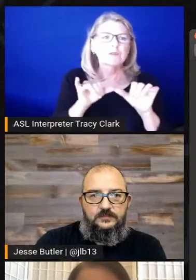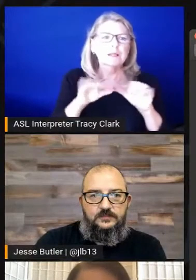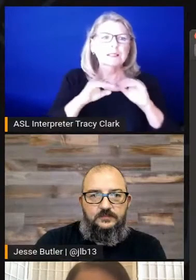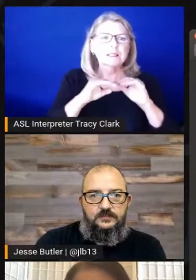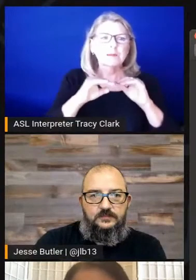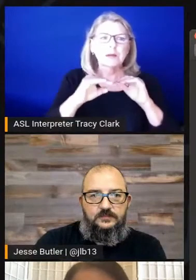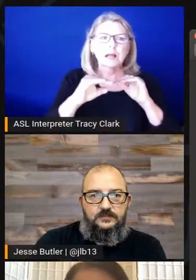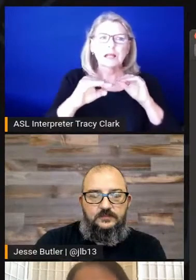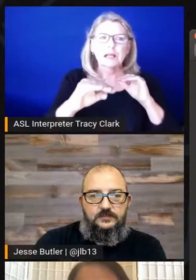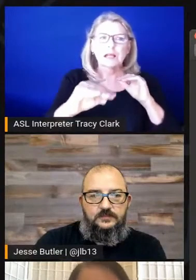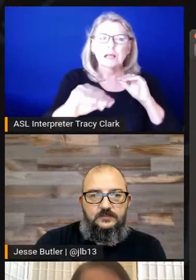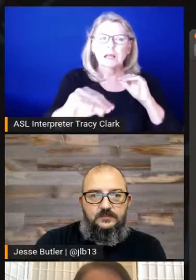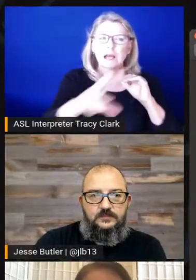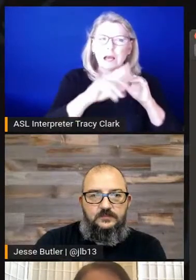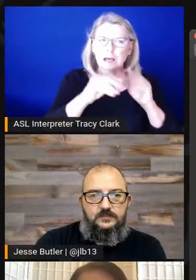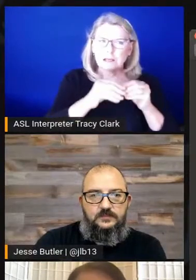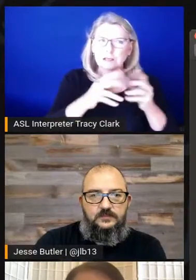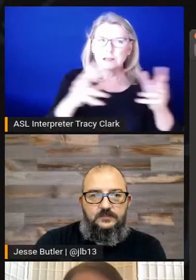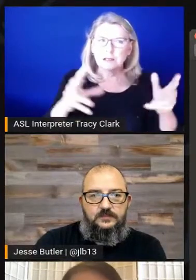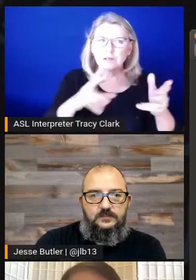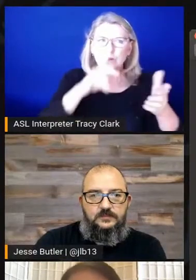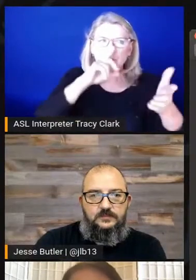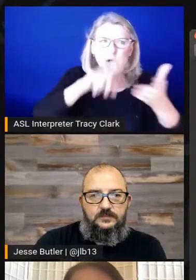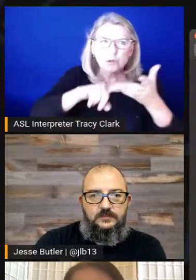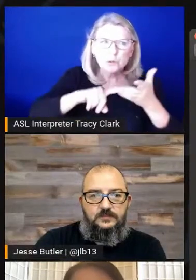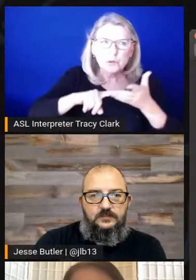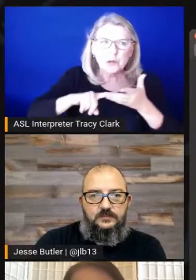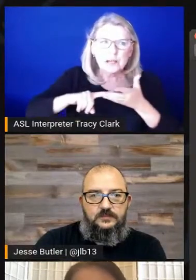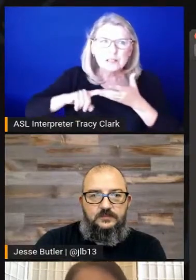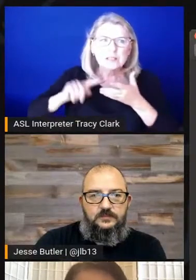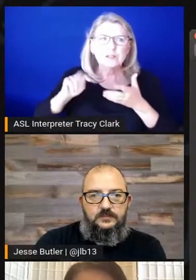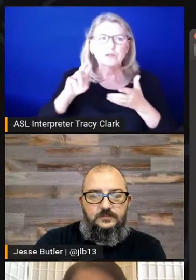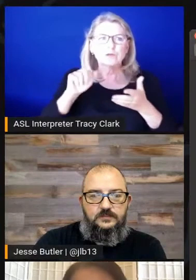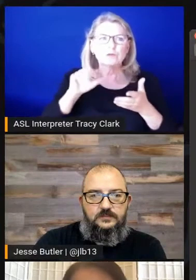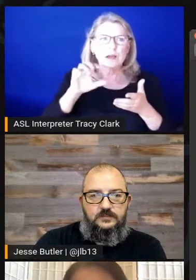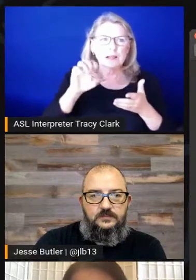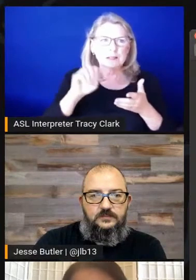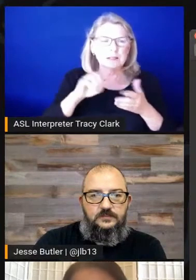to deliver trace stability. So tracing was the first signal that the